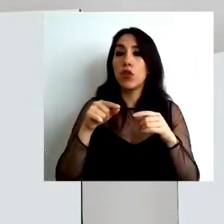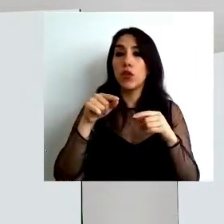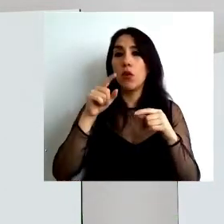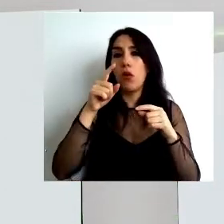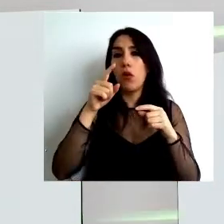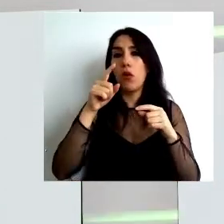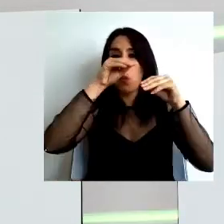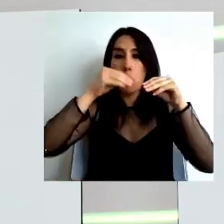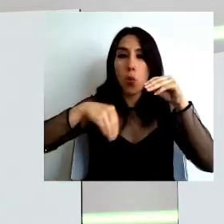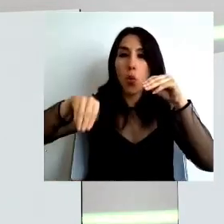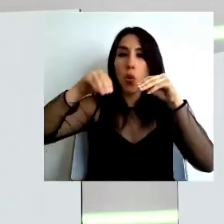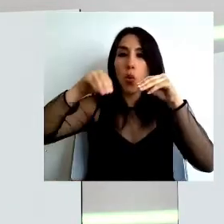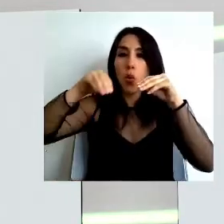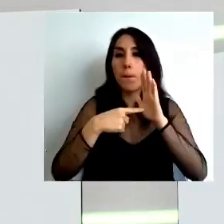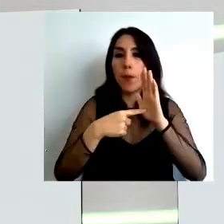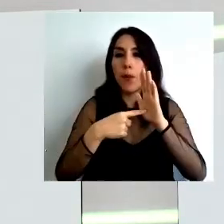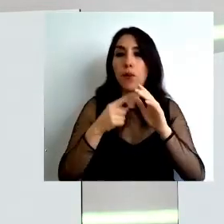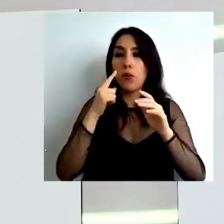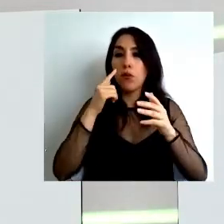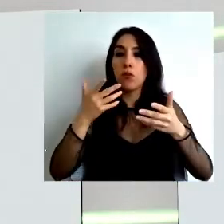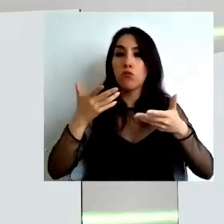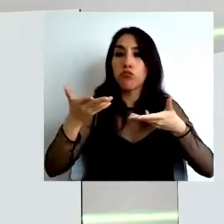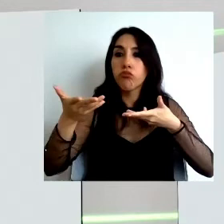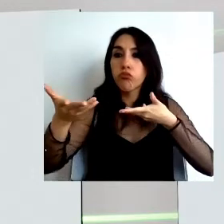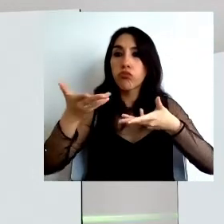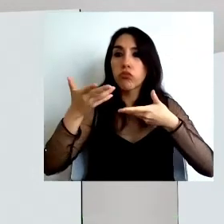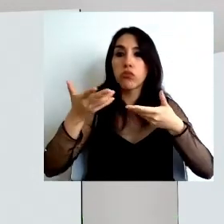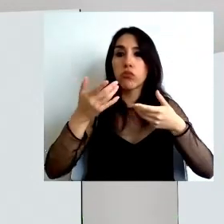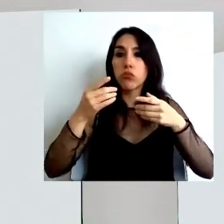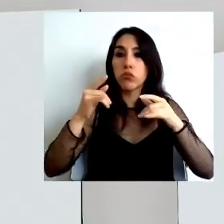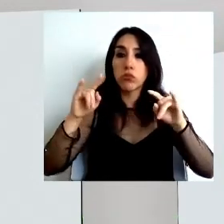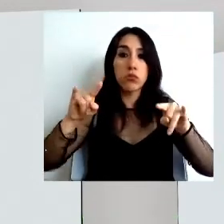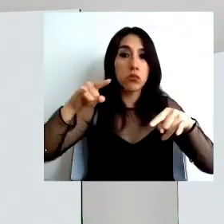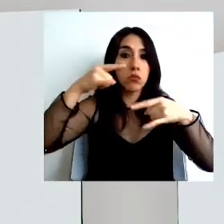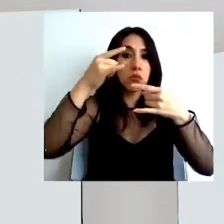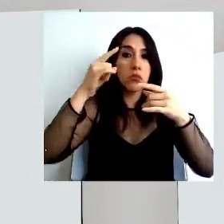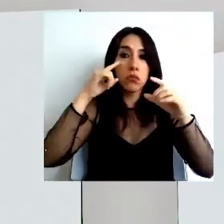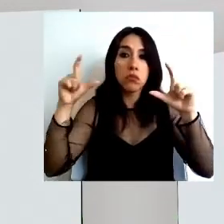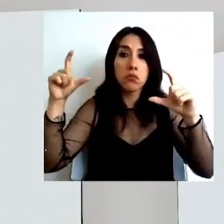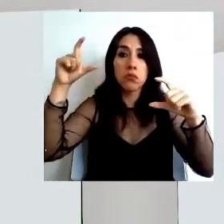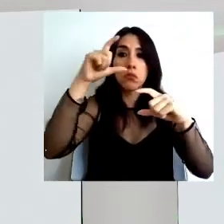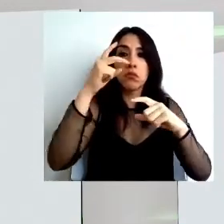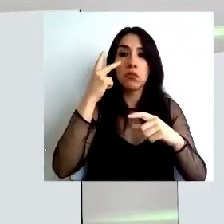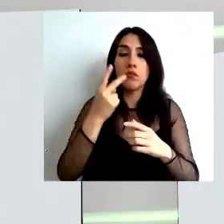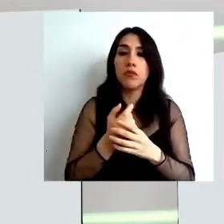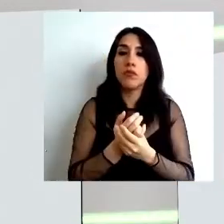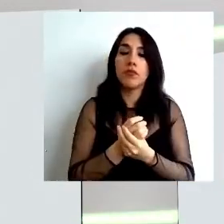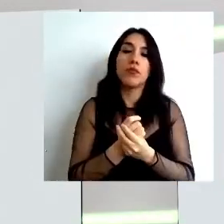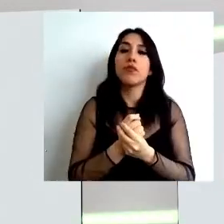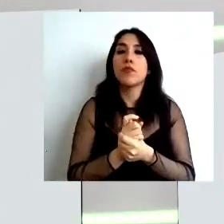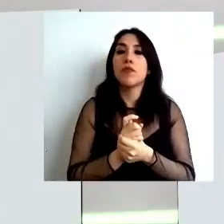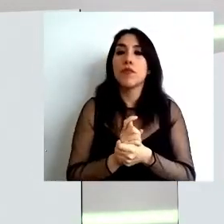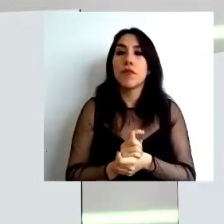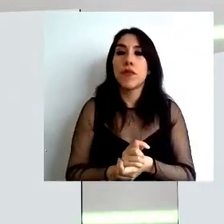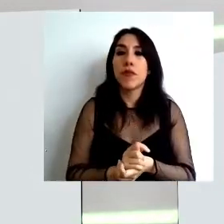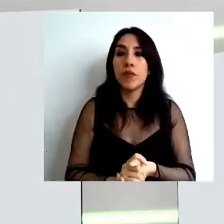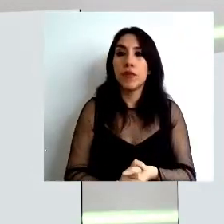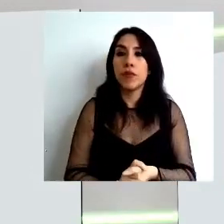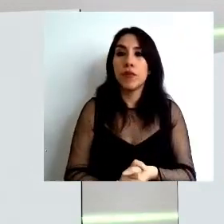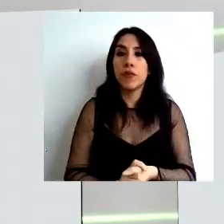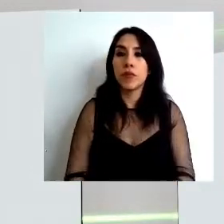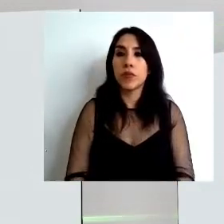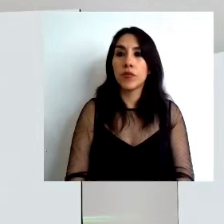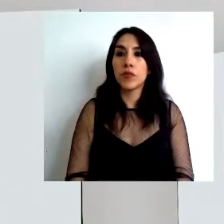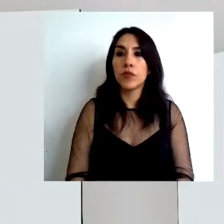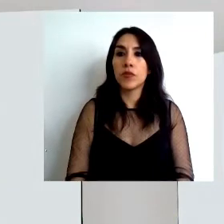hear from Walburga Fröhlich's practical experience scaling her model through an